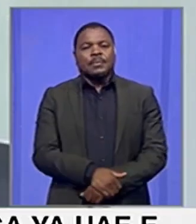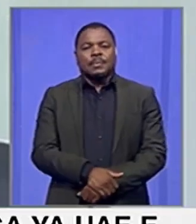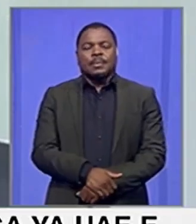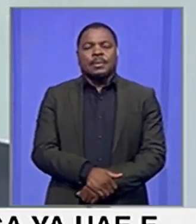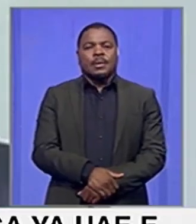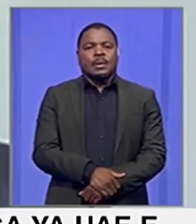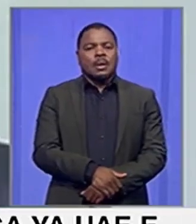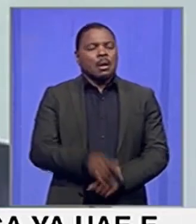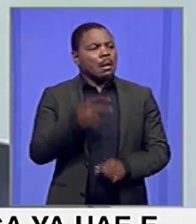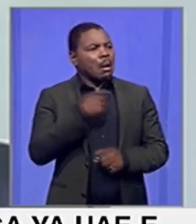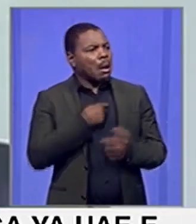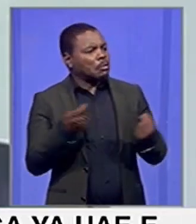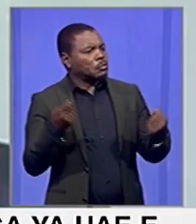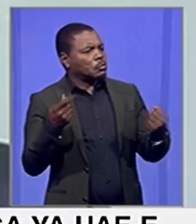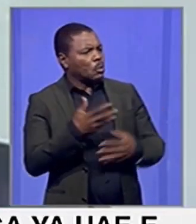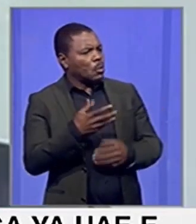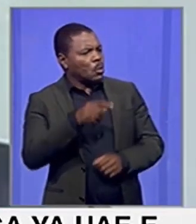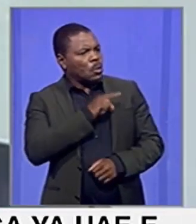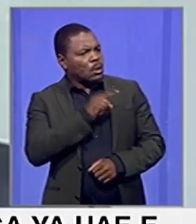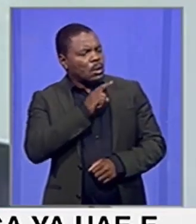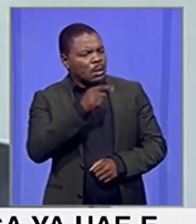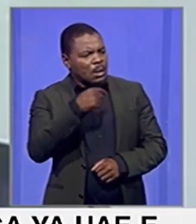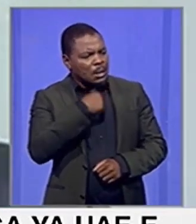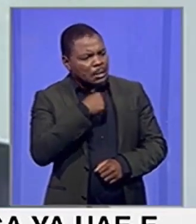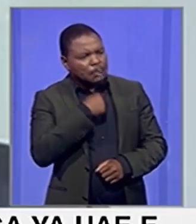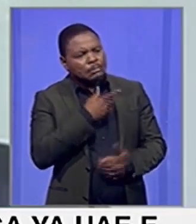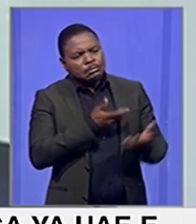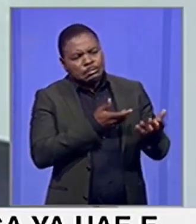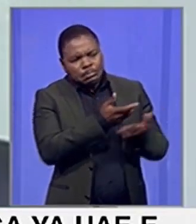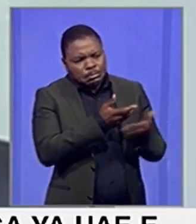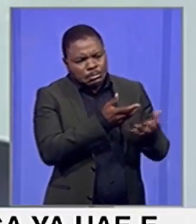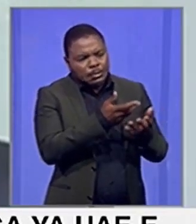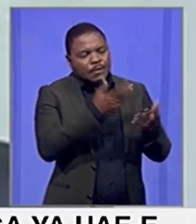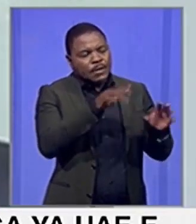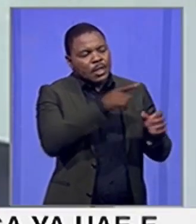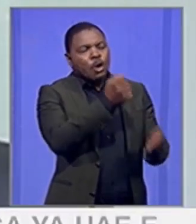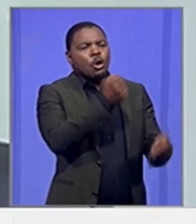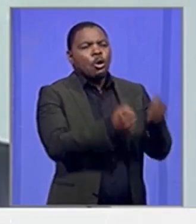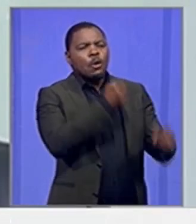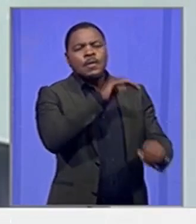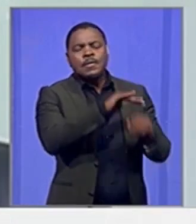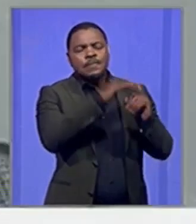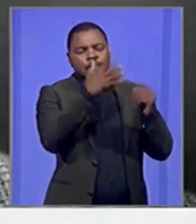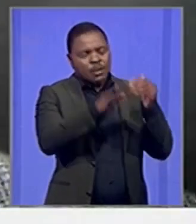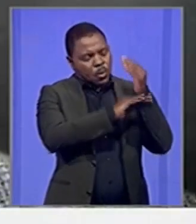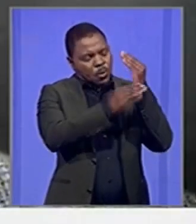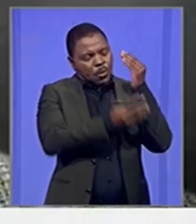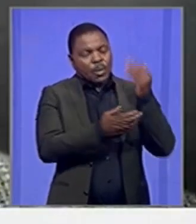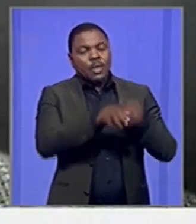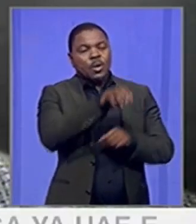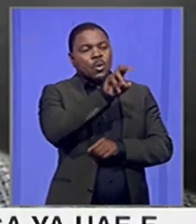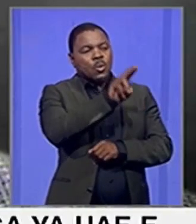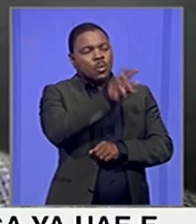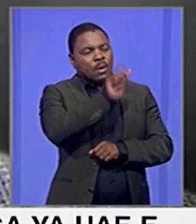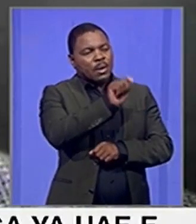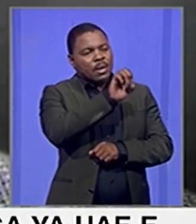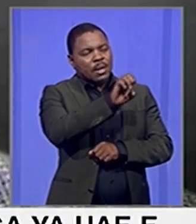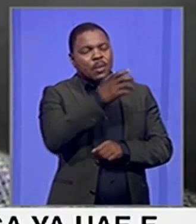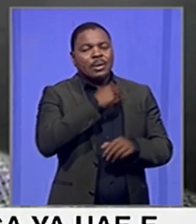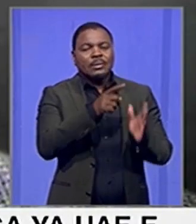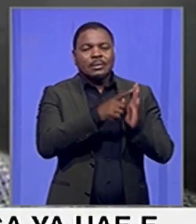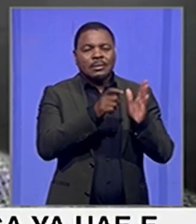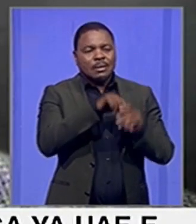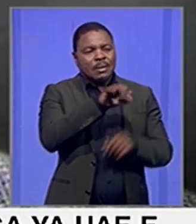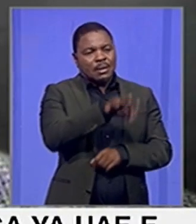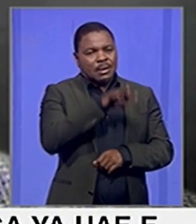We learned with shock and dismay that the extradition hearing had been concluded in the Dubai courts and the United Arab Emirates courts on the 13th of